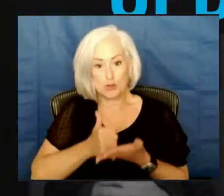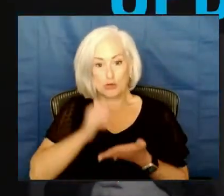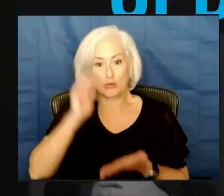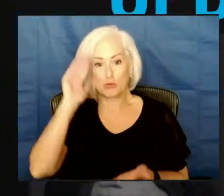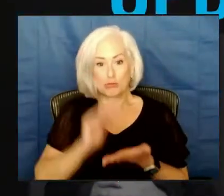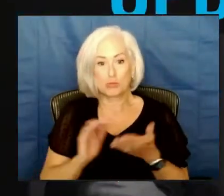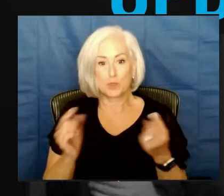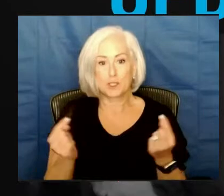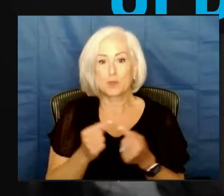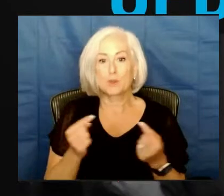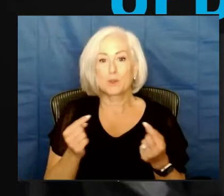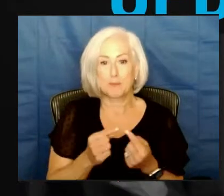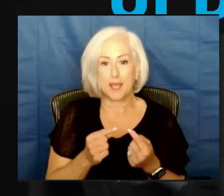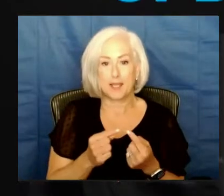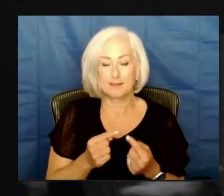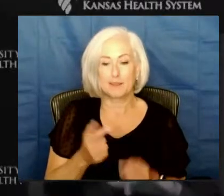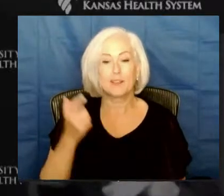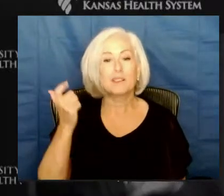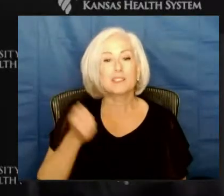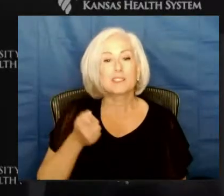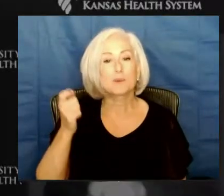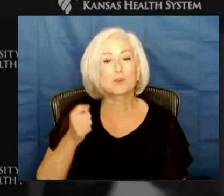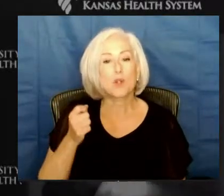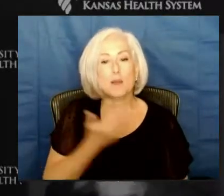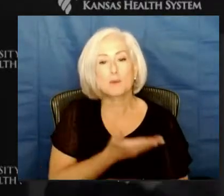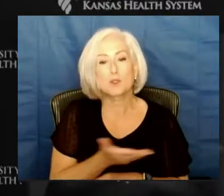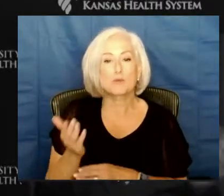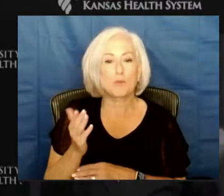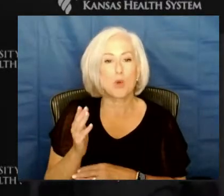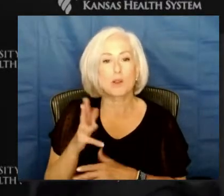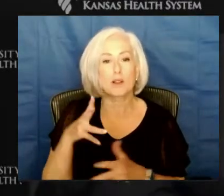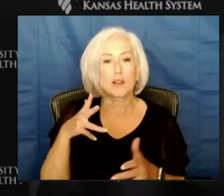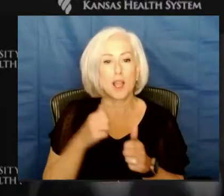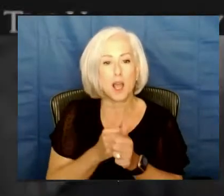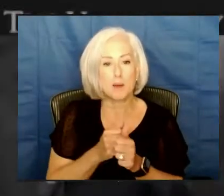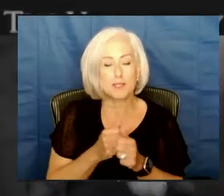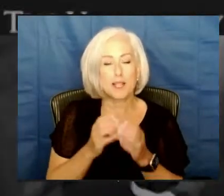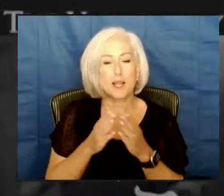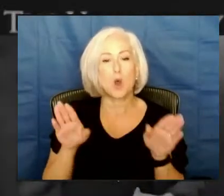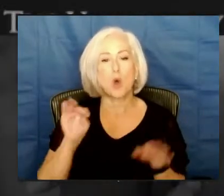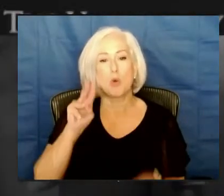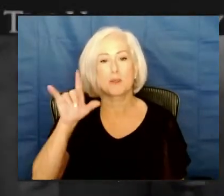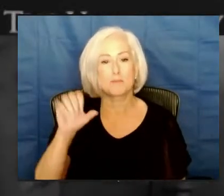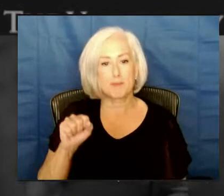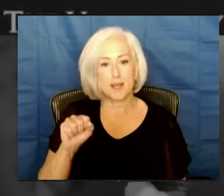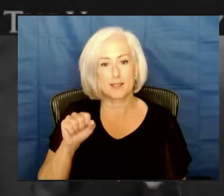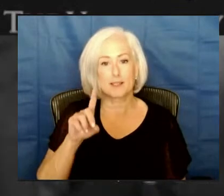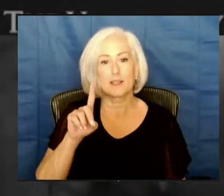Subscribe to our Morning Medical Update and Open Mics with Dr. Stites podcasts.